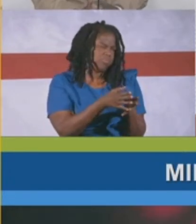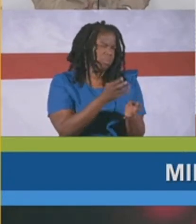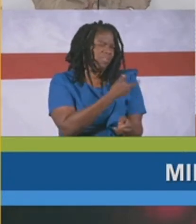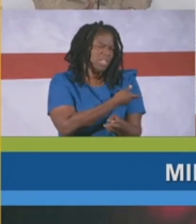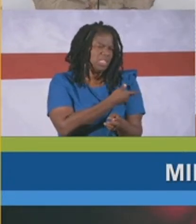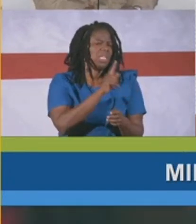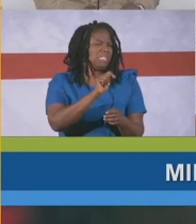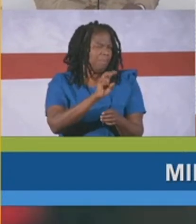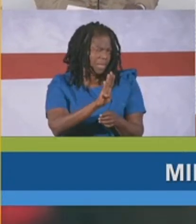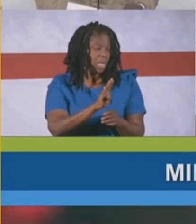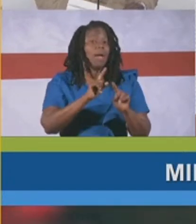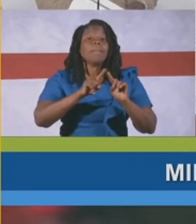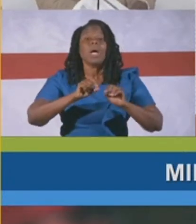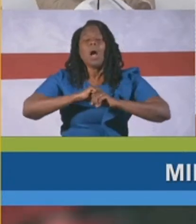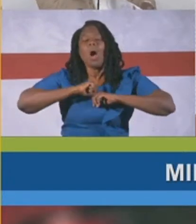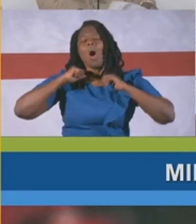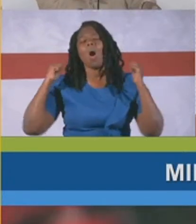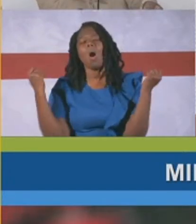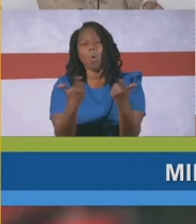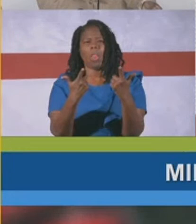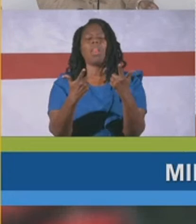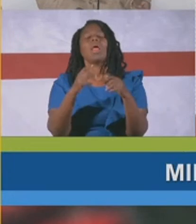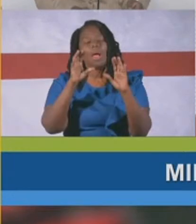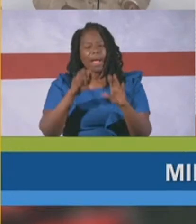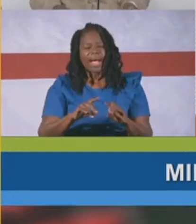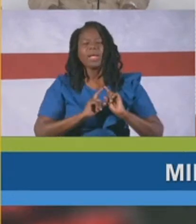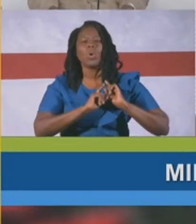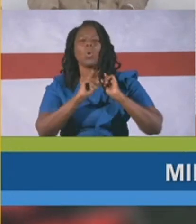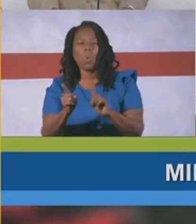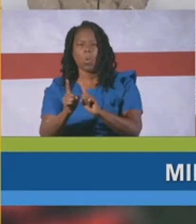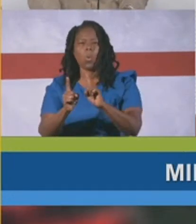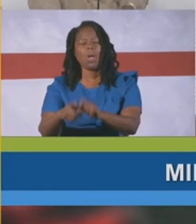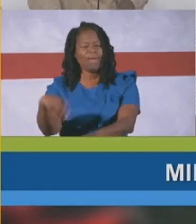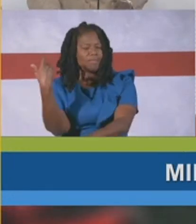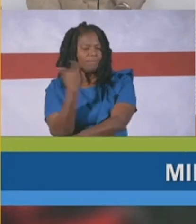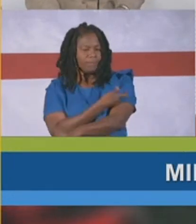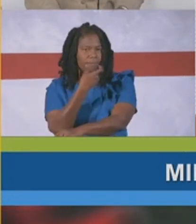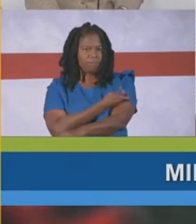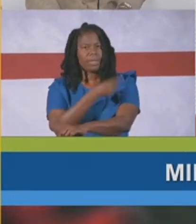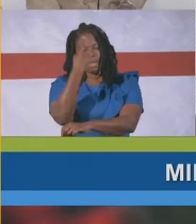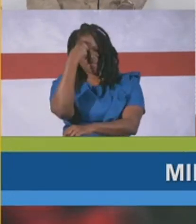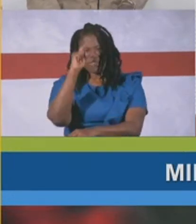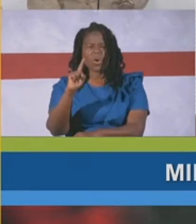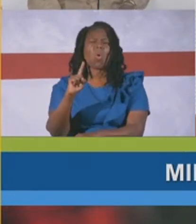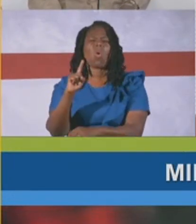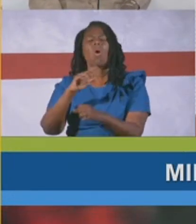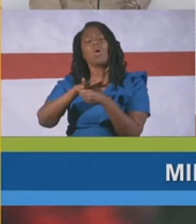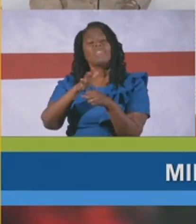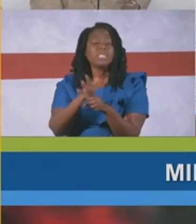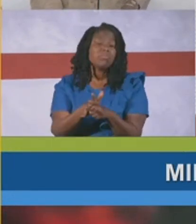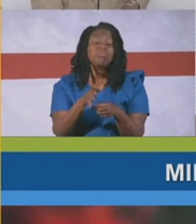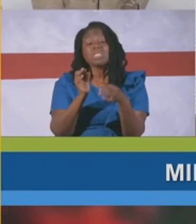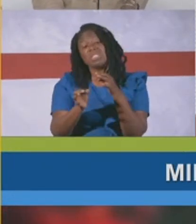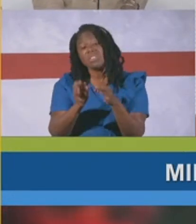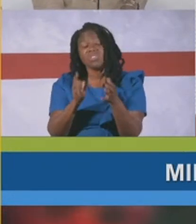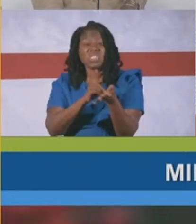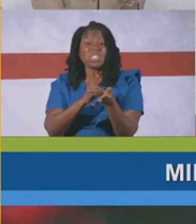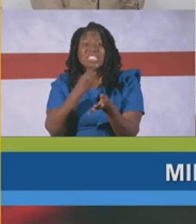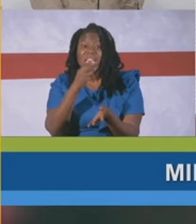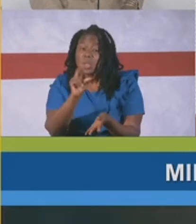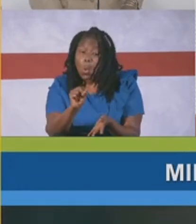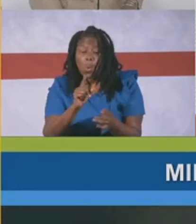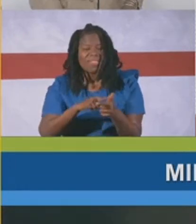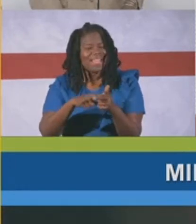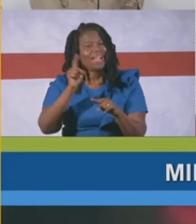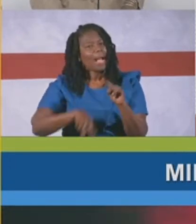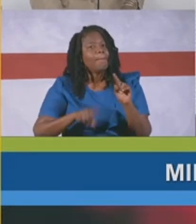all unless there is a contraindication. Our TB COVID-19 statistics for Trinidad and Tobago.